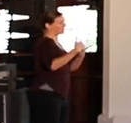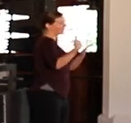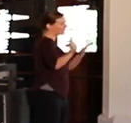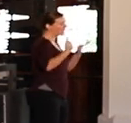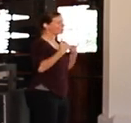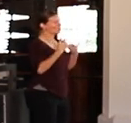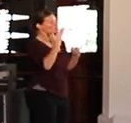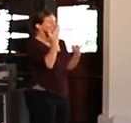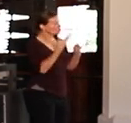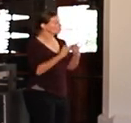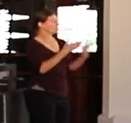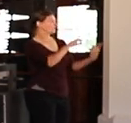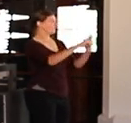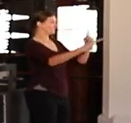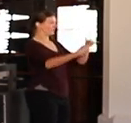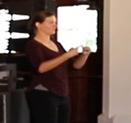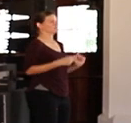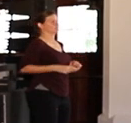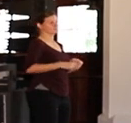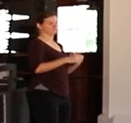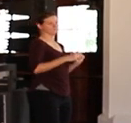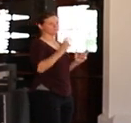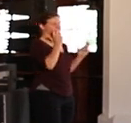good friends. Good friends.